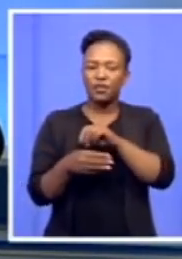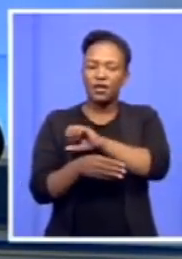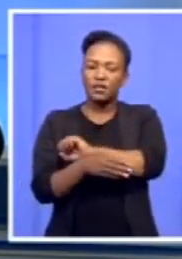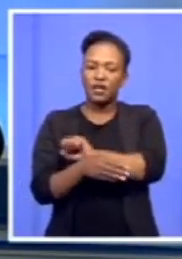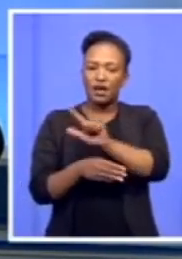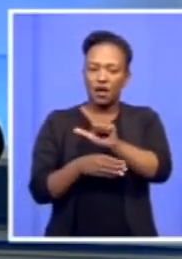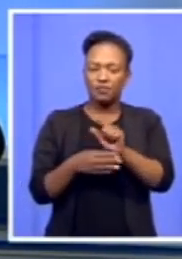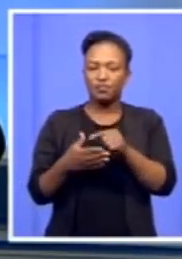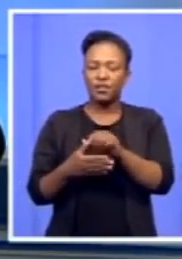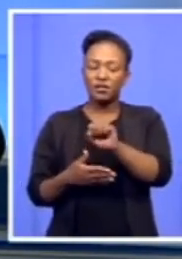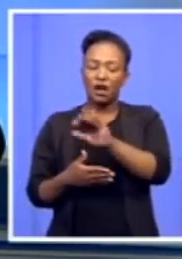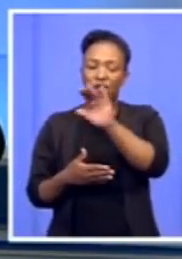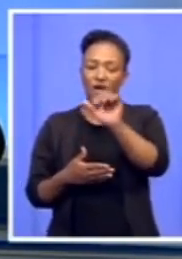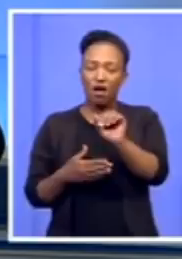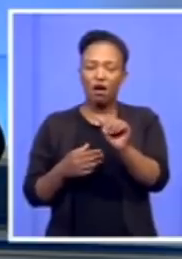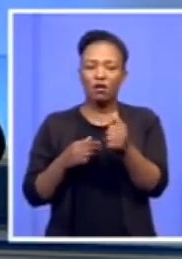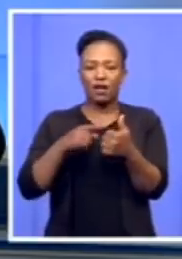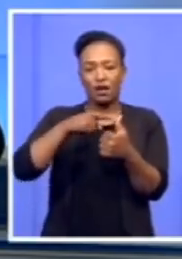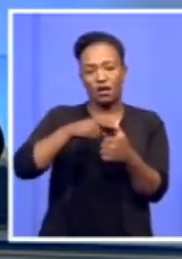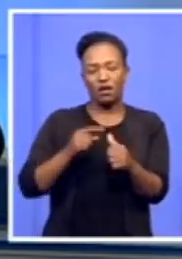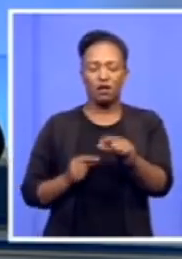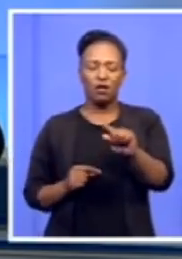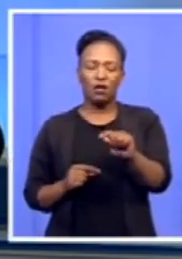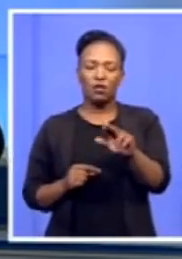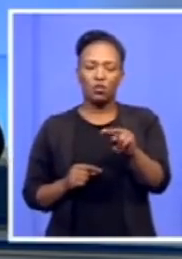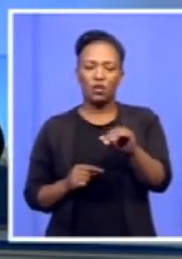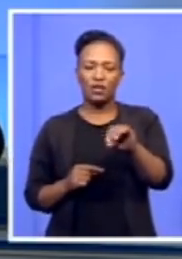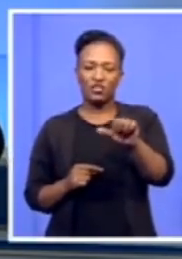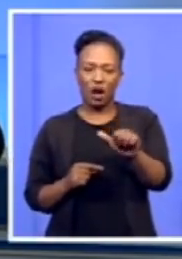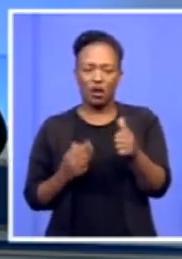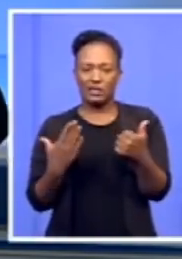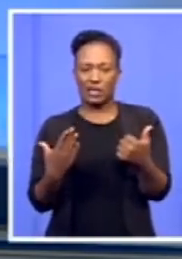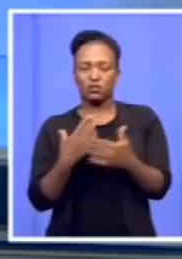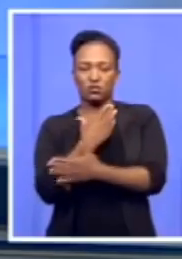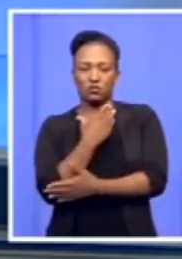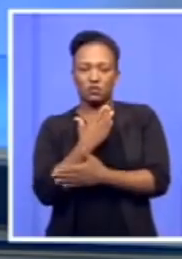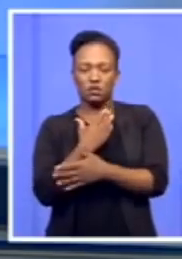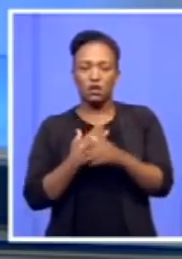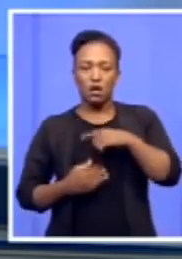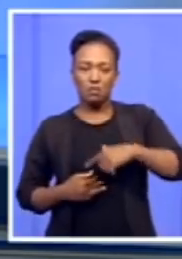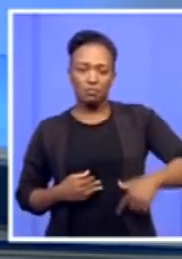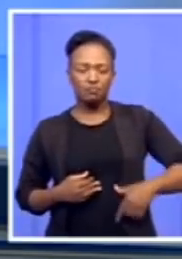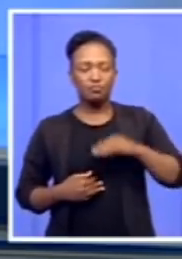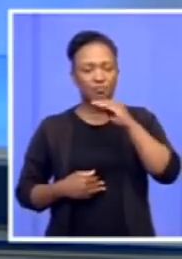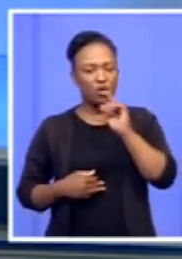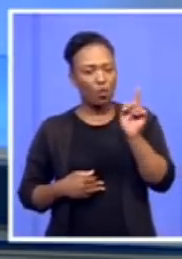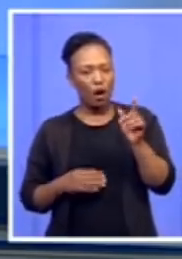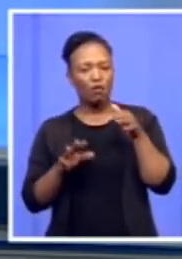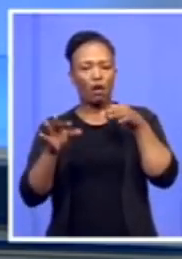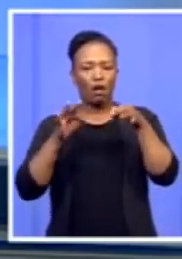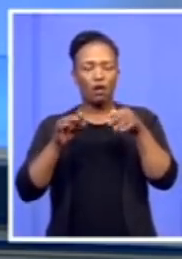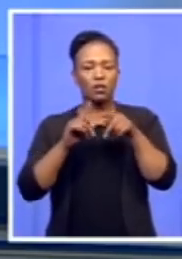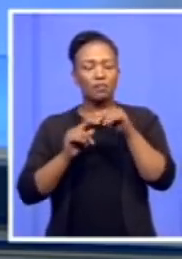the various presidents there acknowledging what a feat this is, what this means for the country, and what this means for the continent as a whole, as